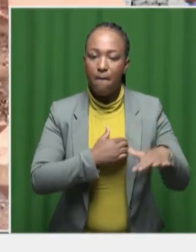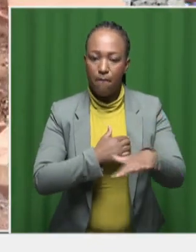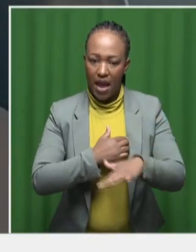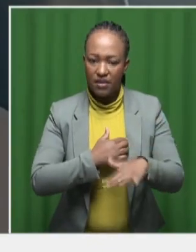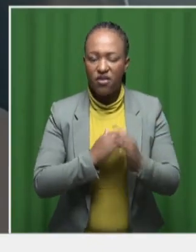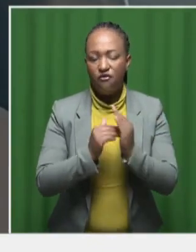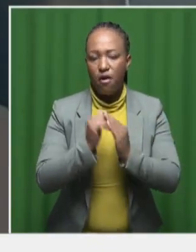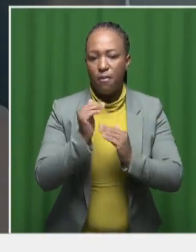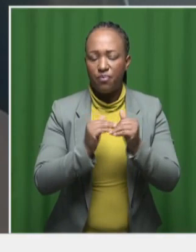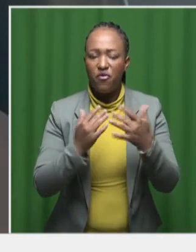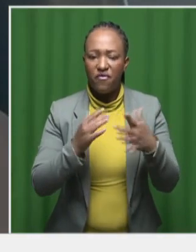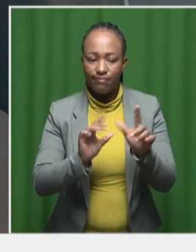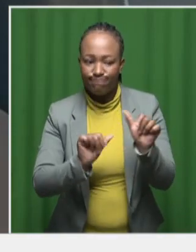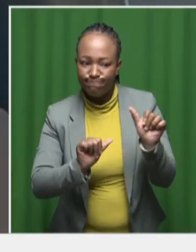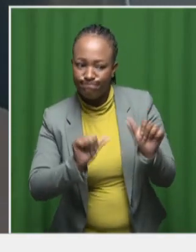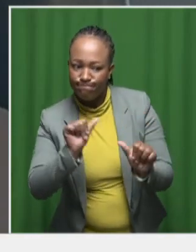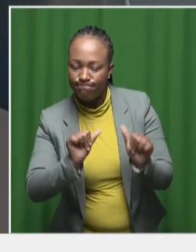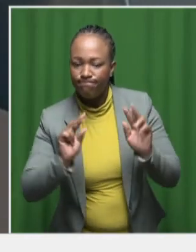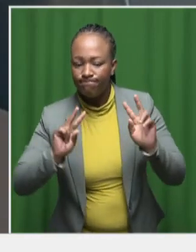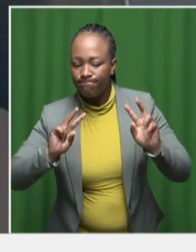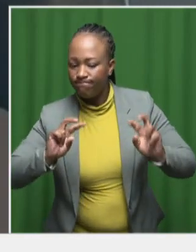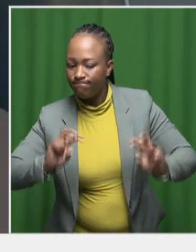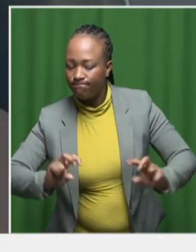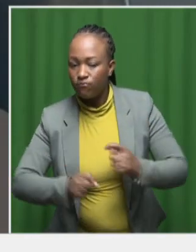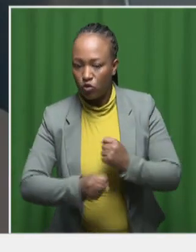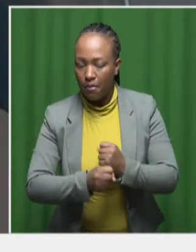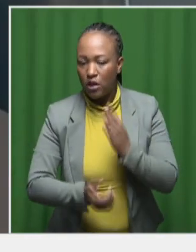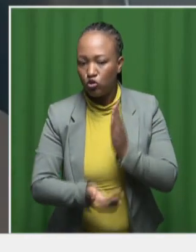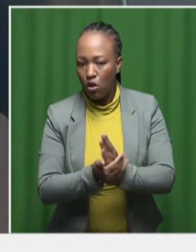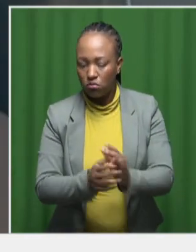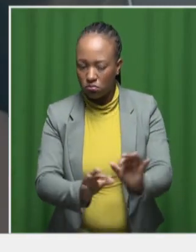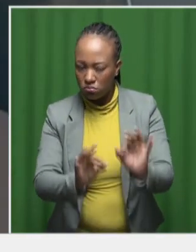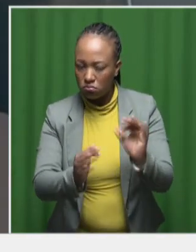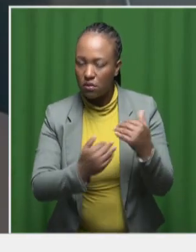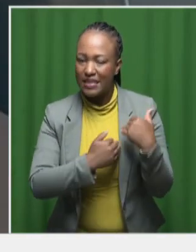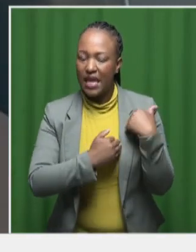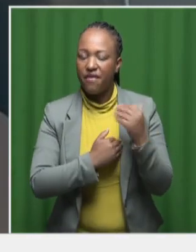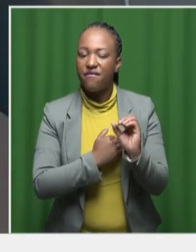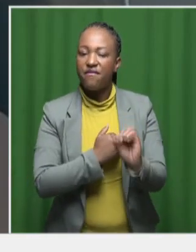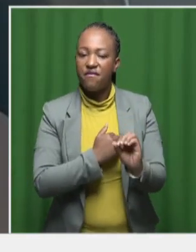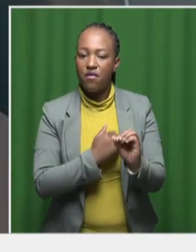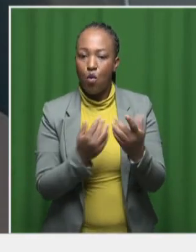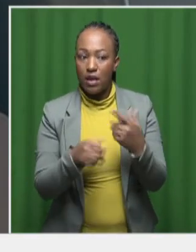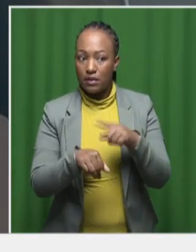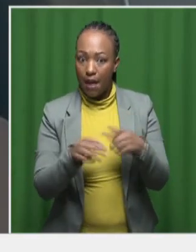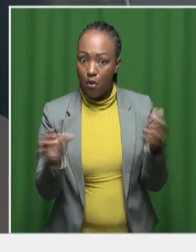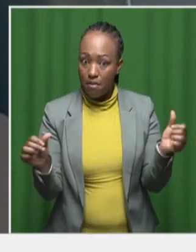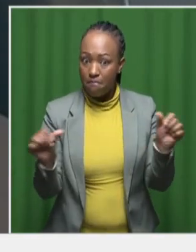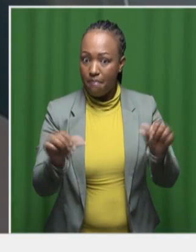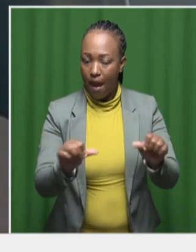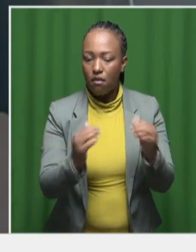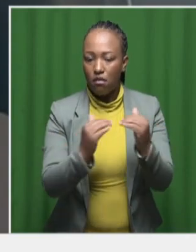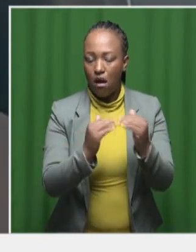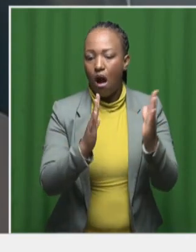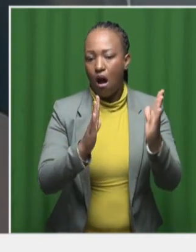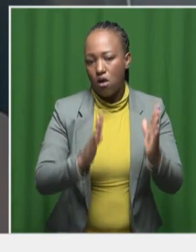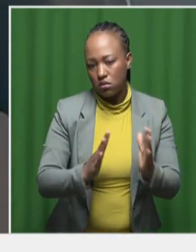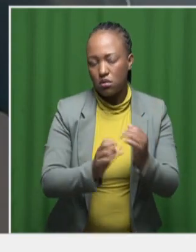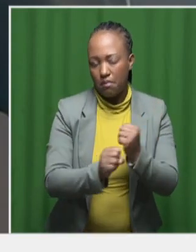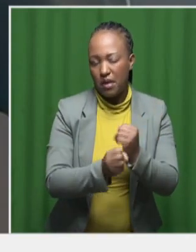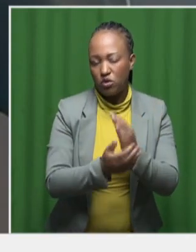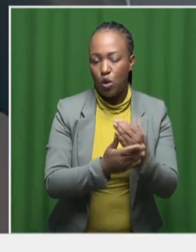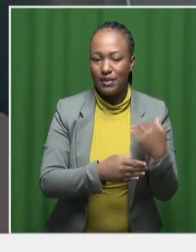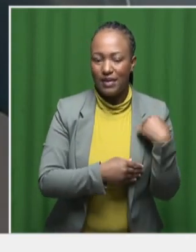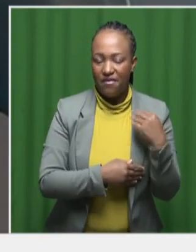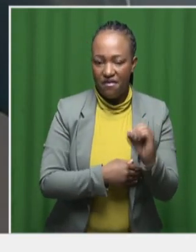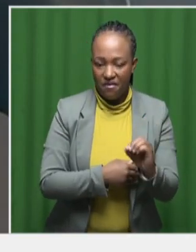we've conducted our assessment that we need to guarantee their safety when we return them back to their houses. Yeah. The other element which